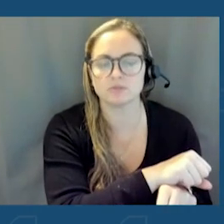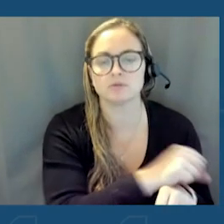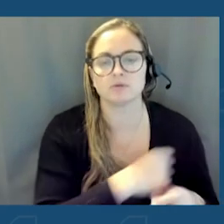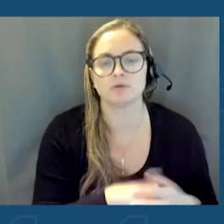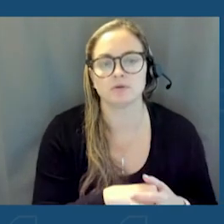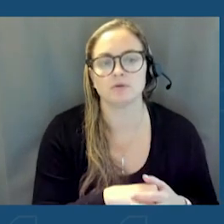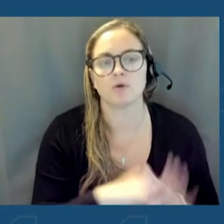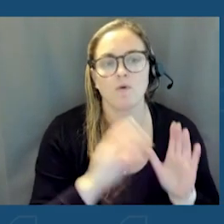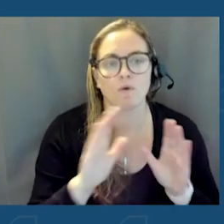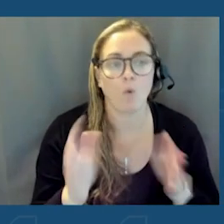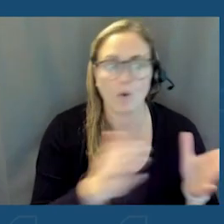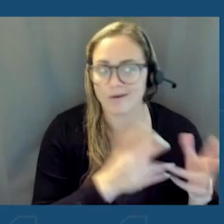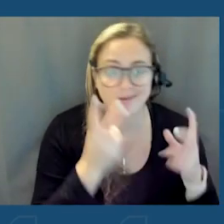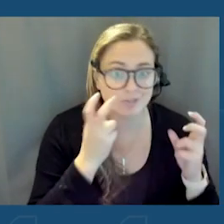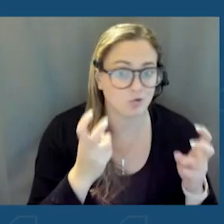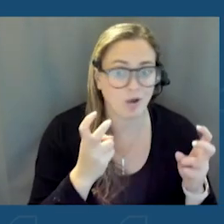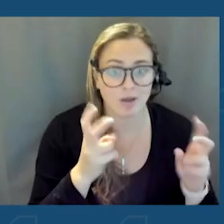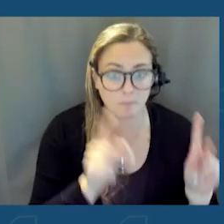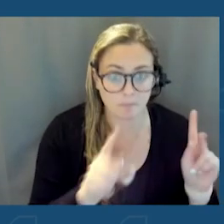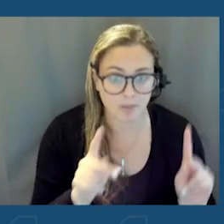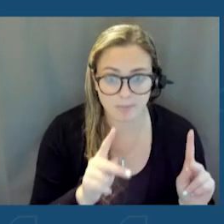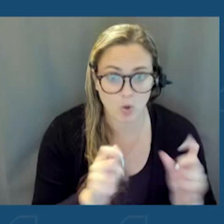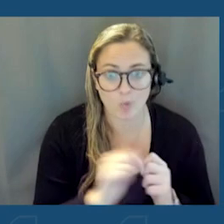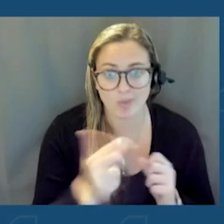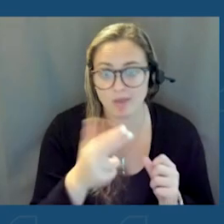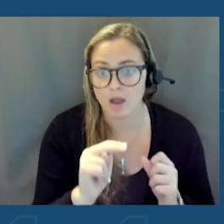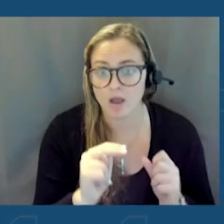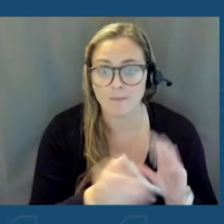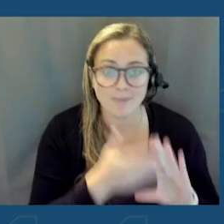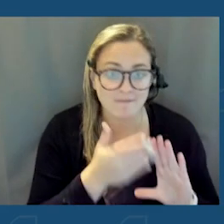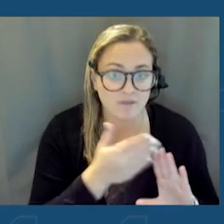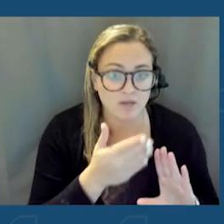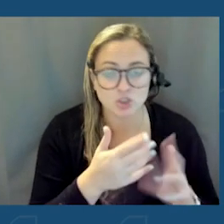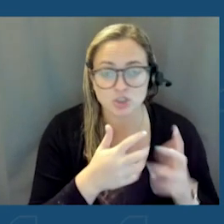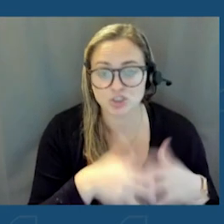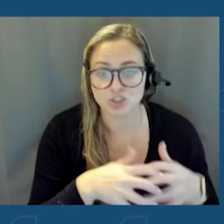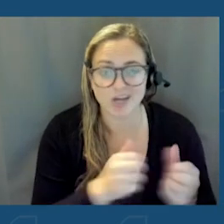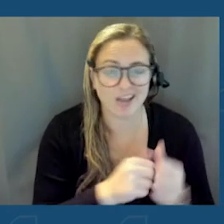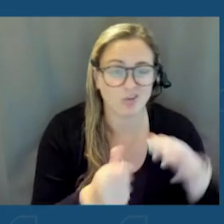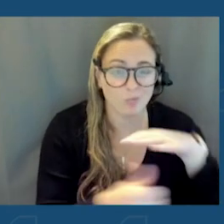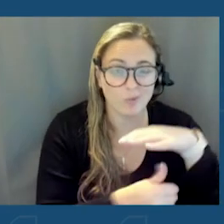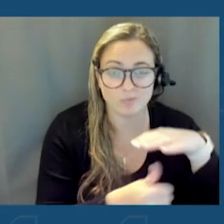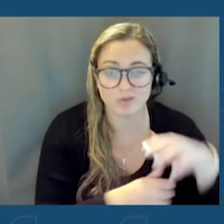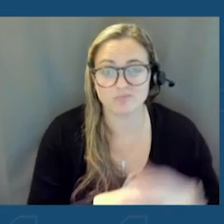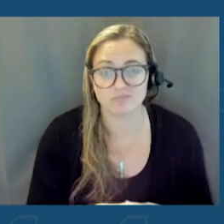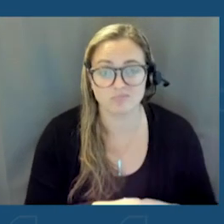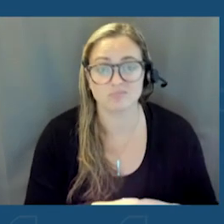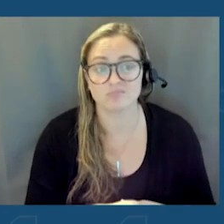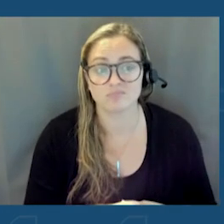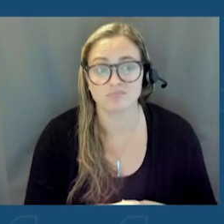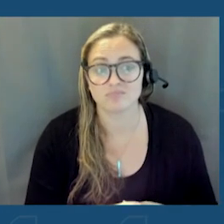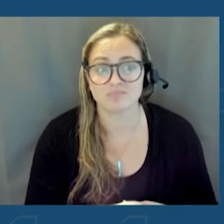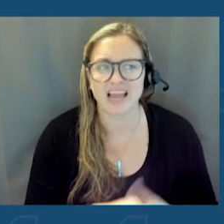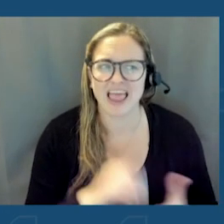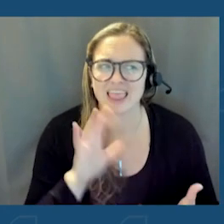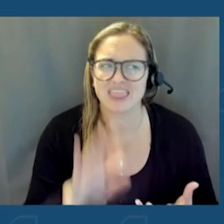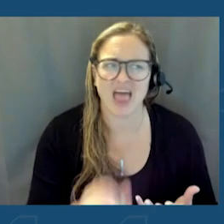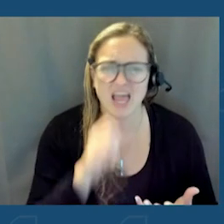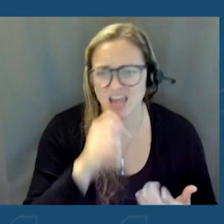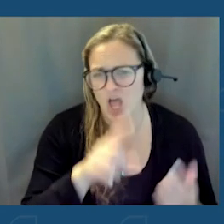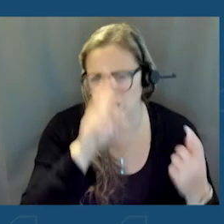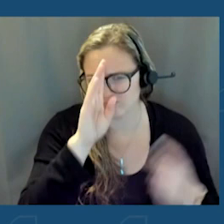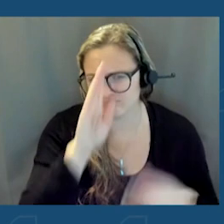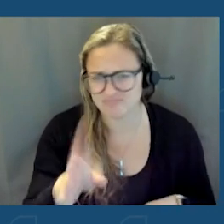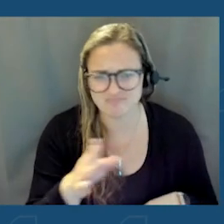organized crime figures with a gun manufacturing operation in their basement. That didn't go to a state police credit. It